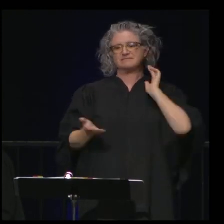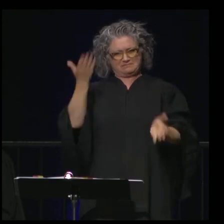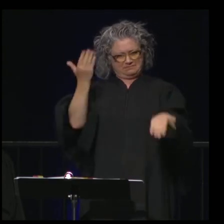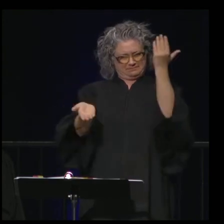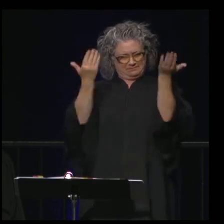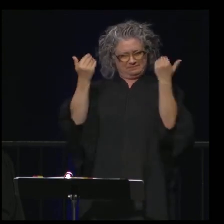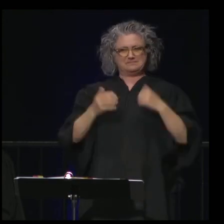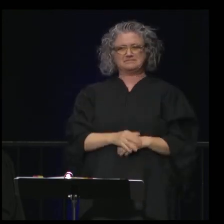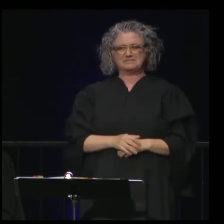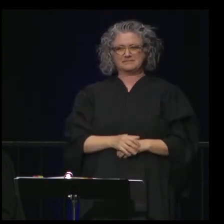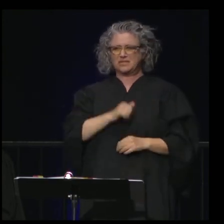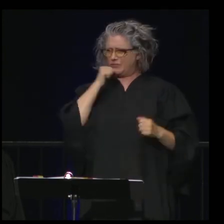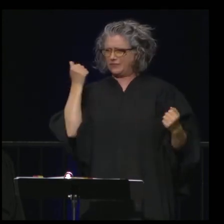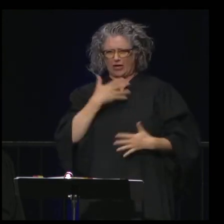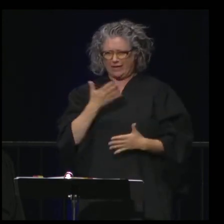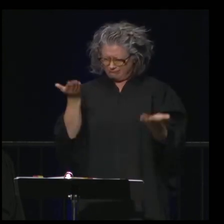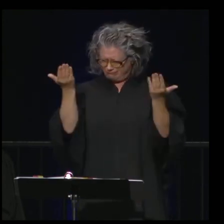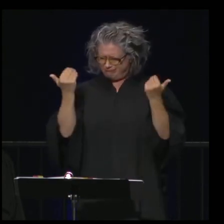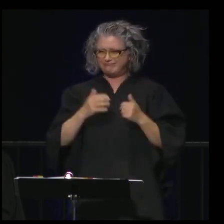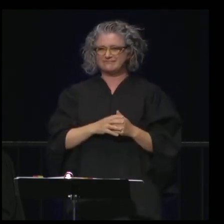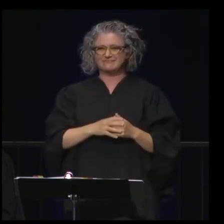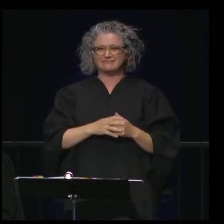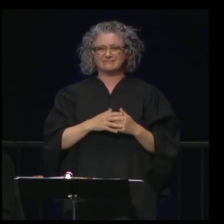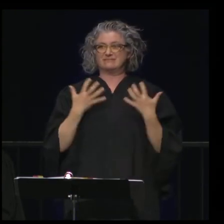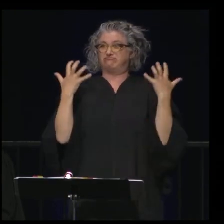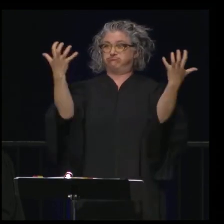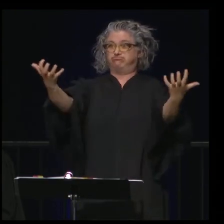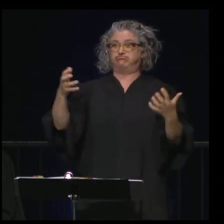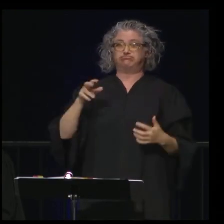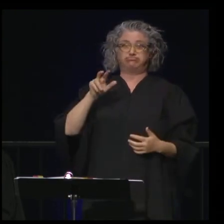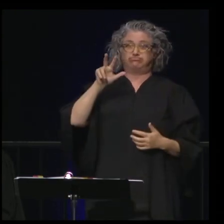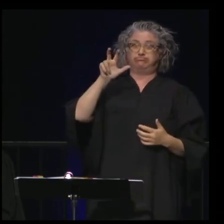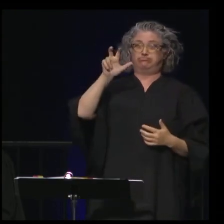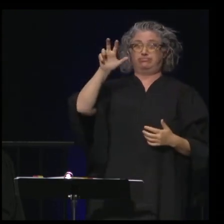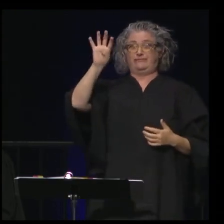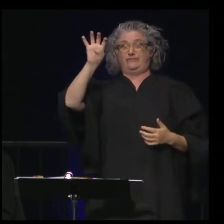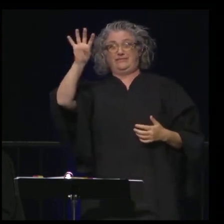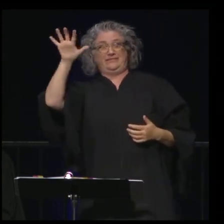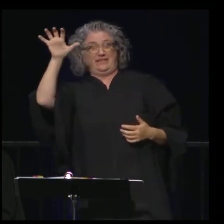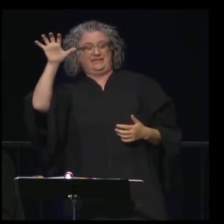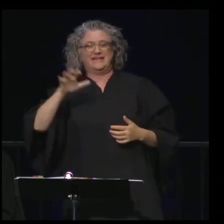up. Don't be afraid. There's hundreds of you.